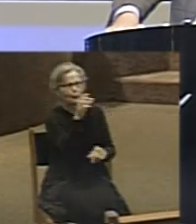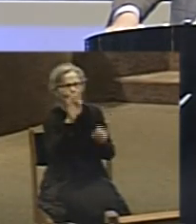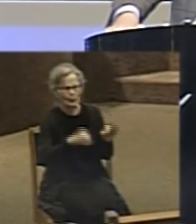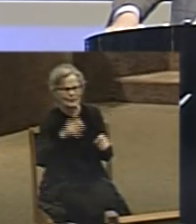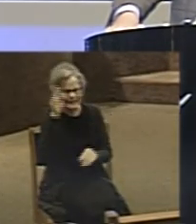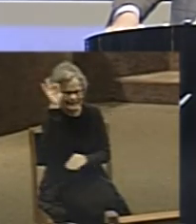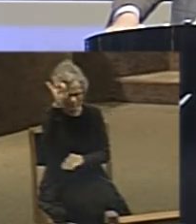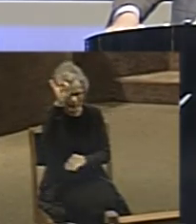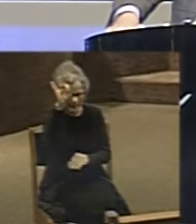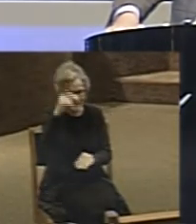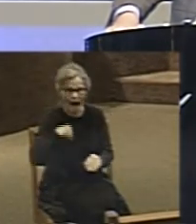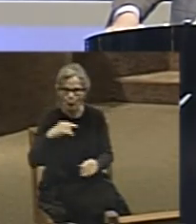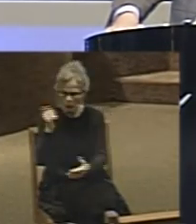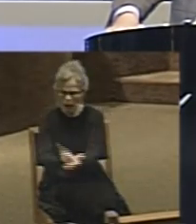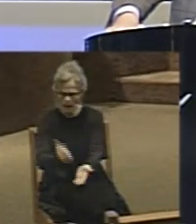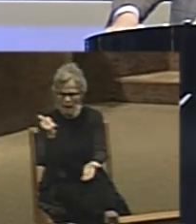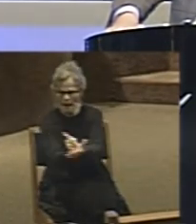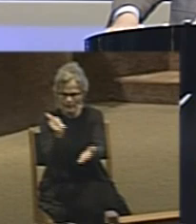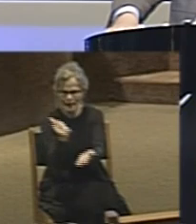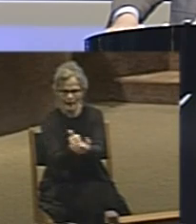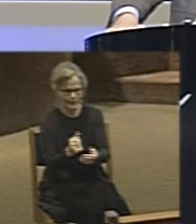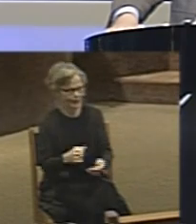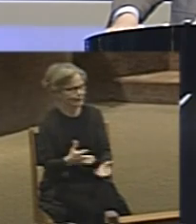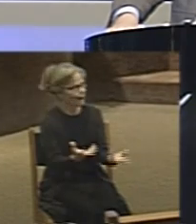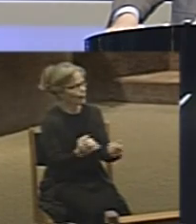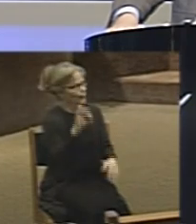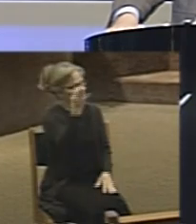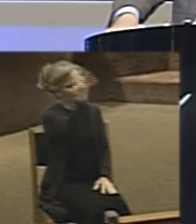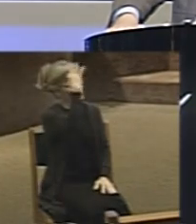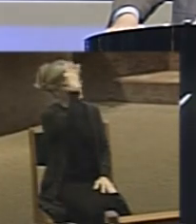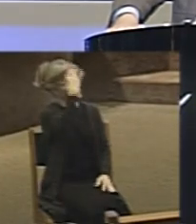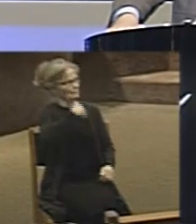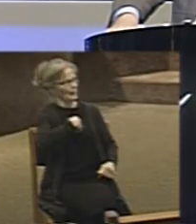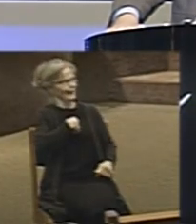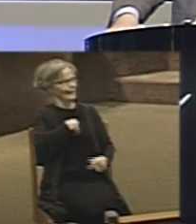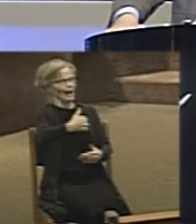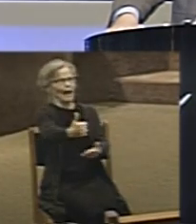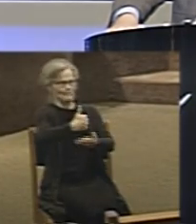I would enjoy preaching more if I got to preach to me.